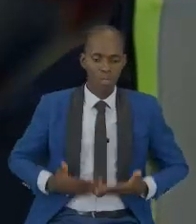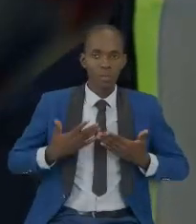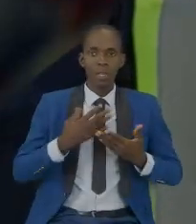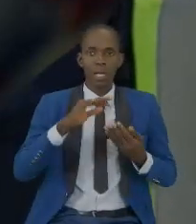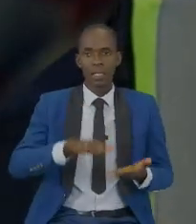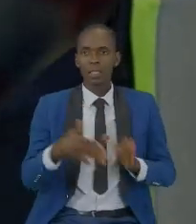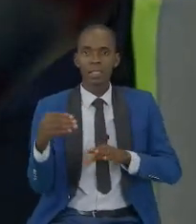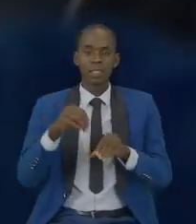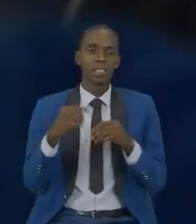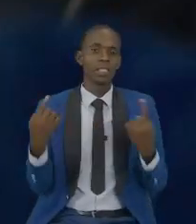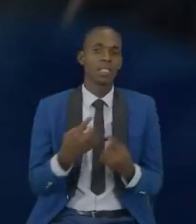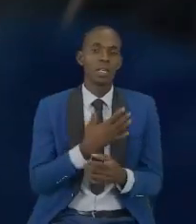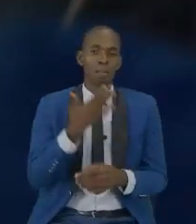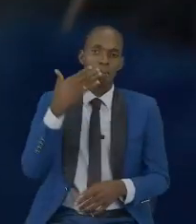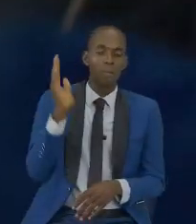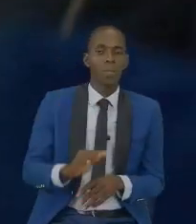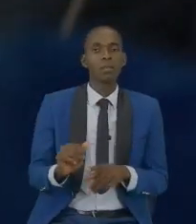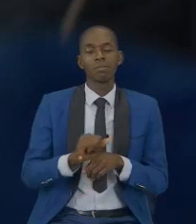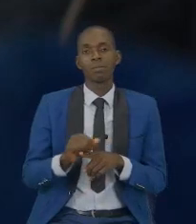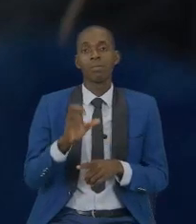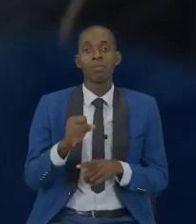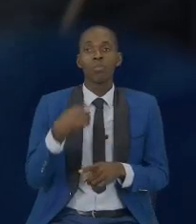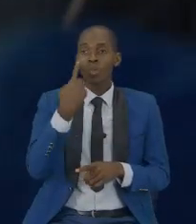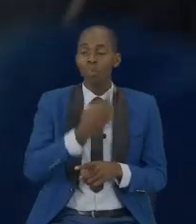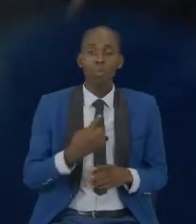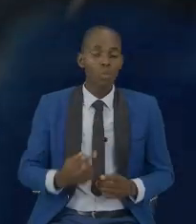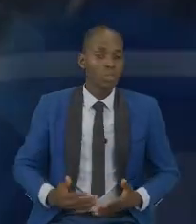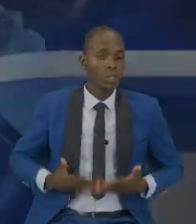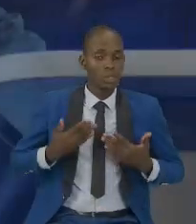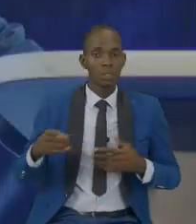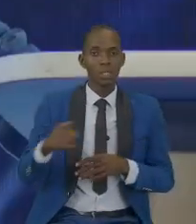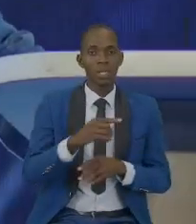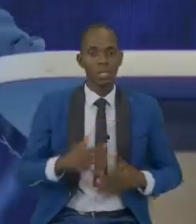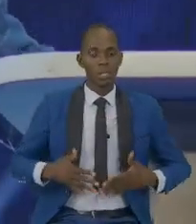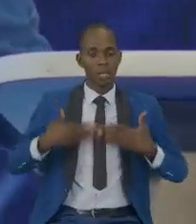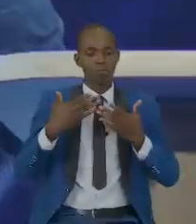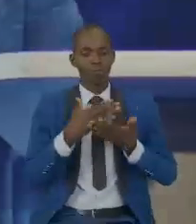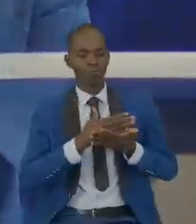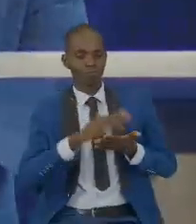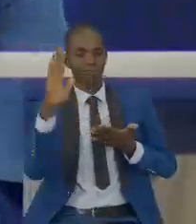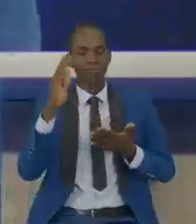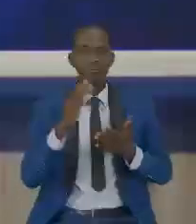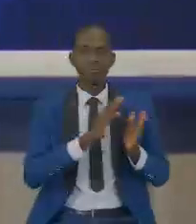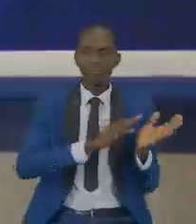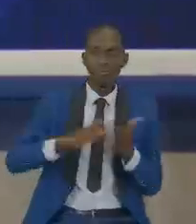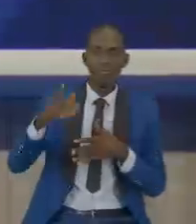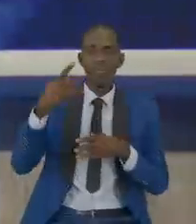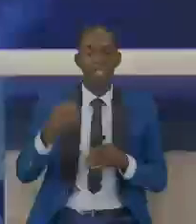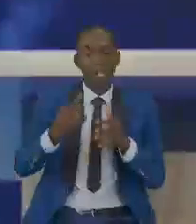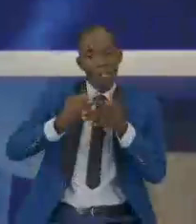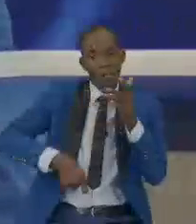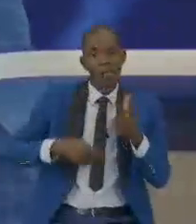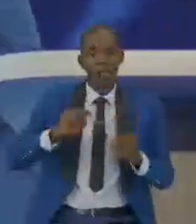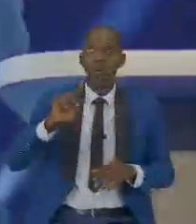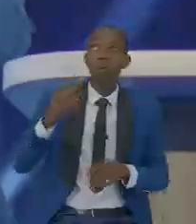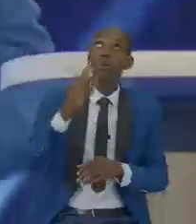sin, in evil, who live their lives rejecting the price and the only one that can bring